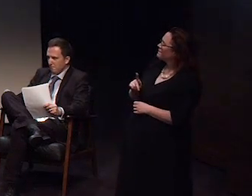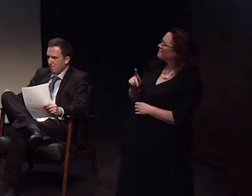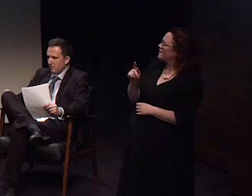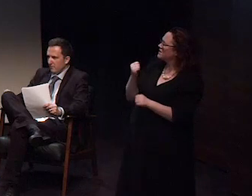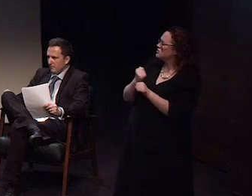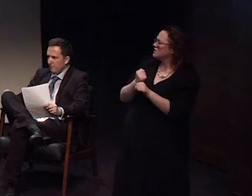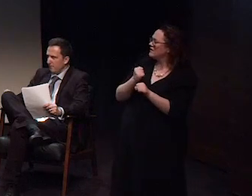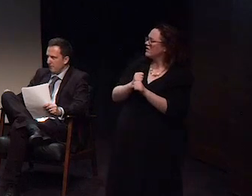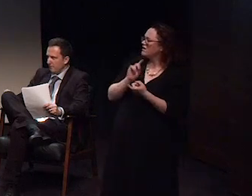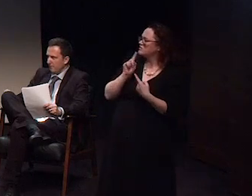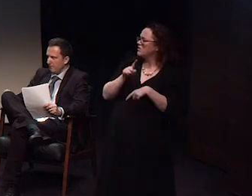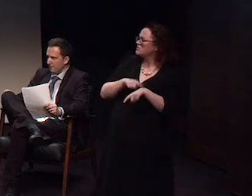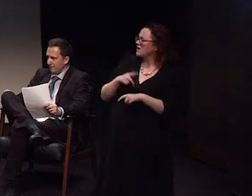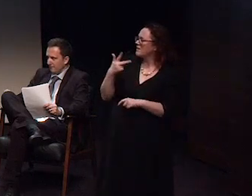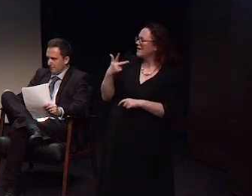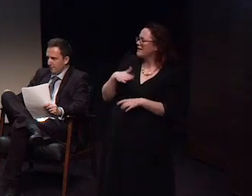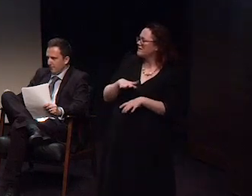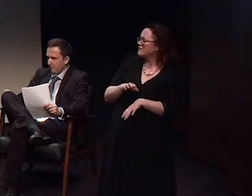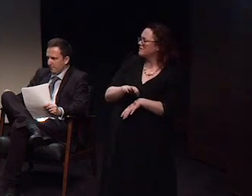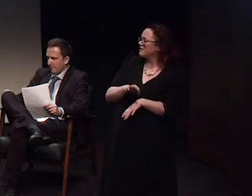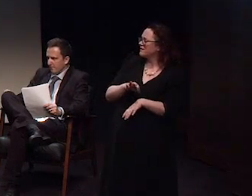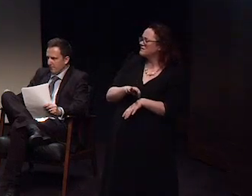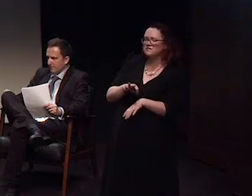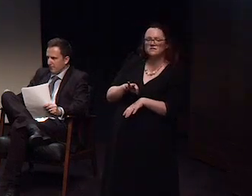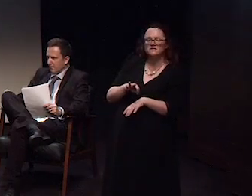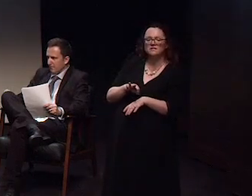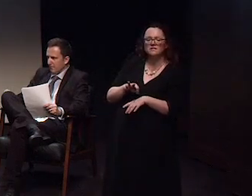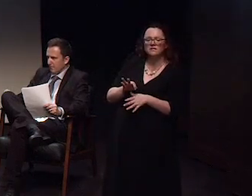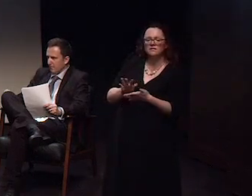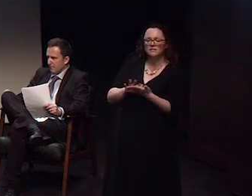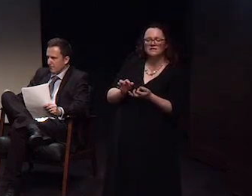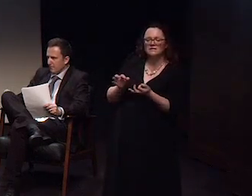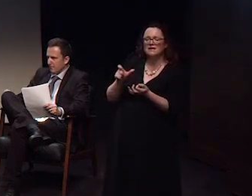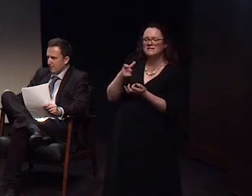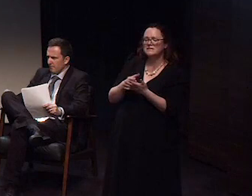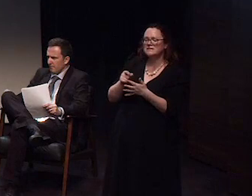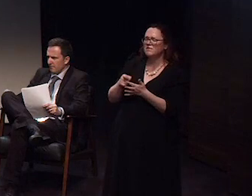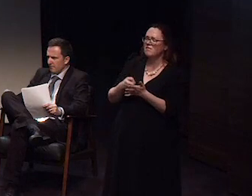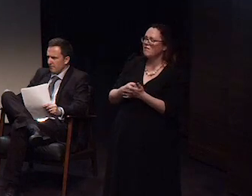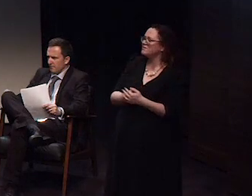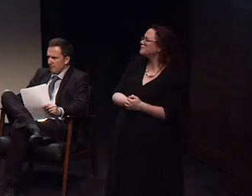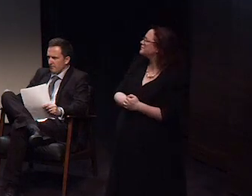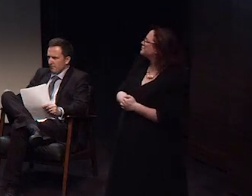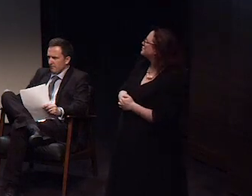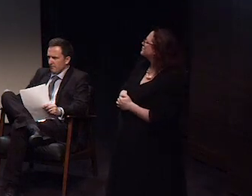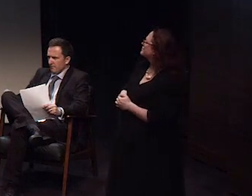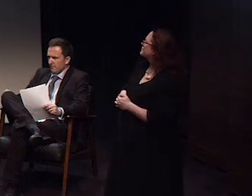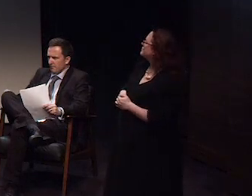Geneva. And then they perform in relay CPR. So what we saw is that the use